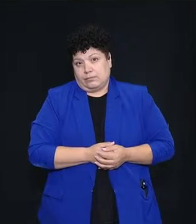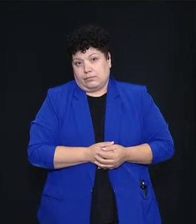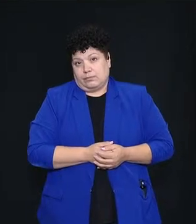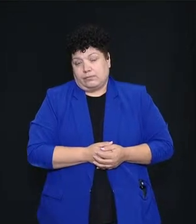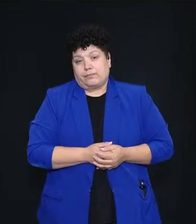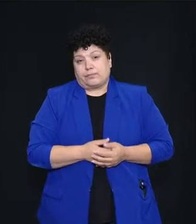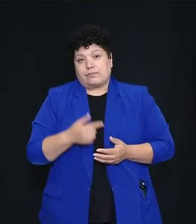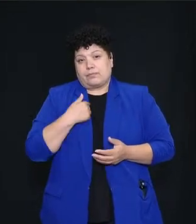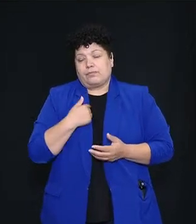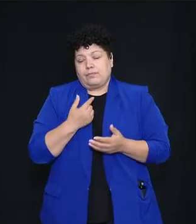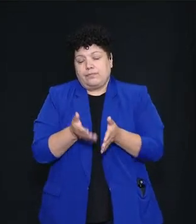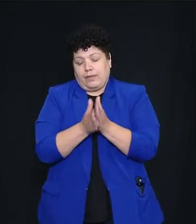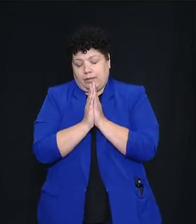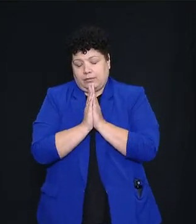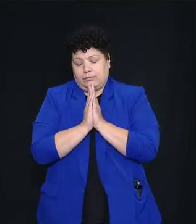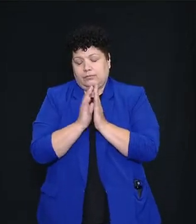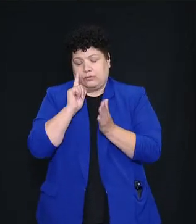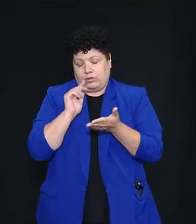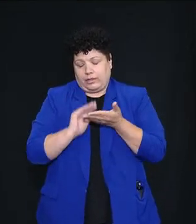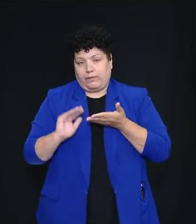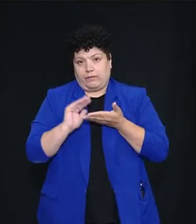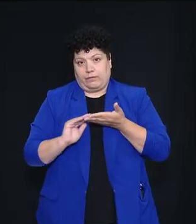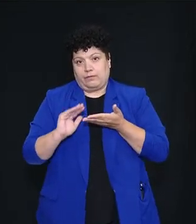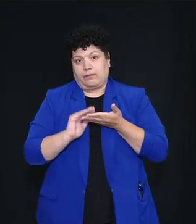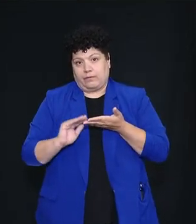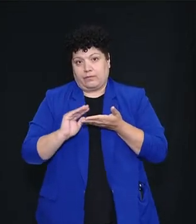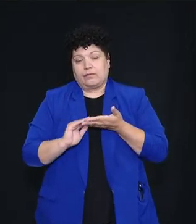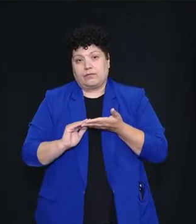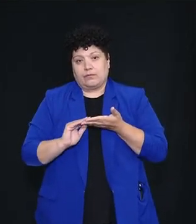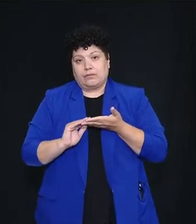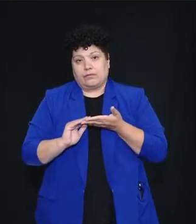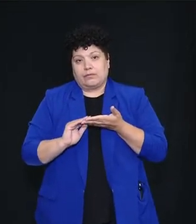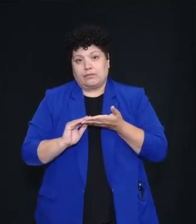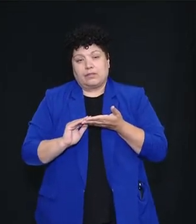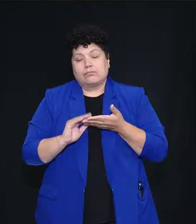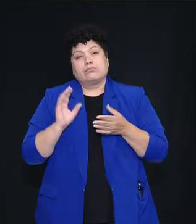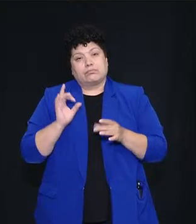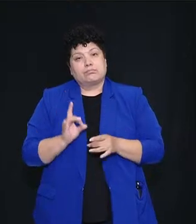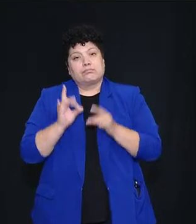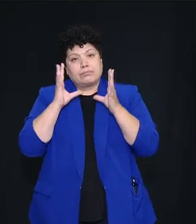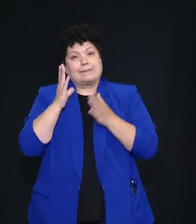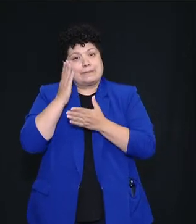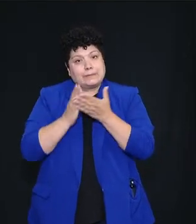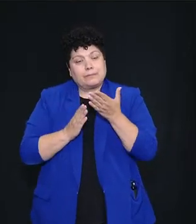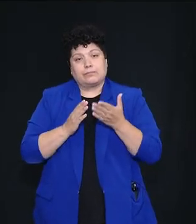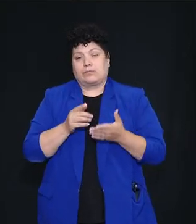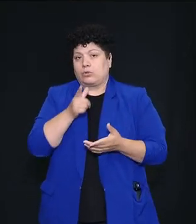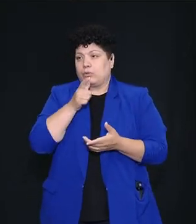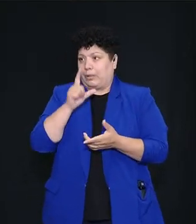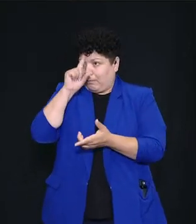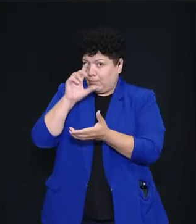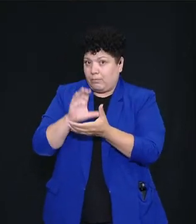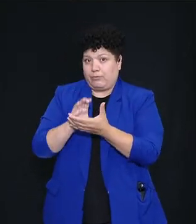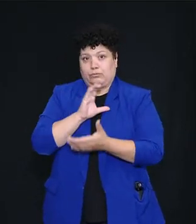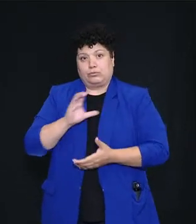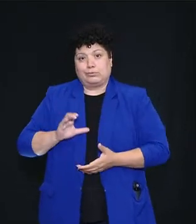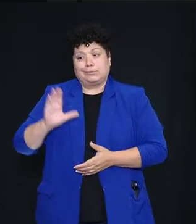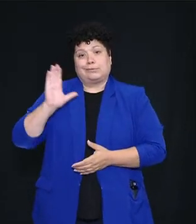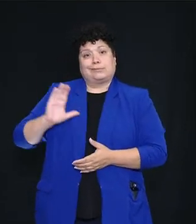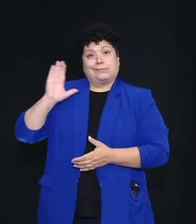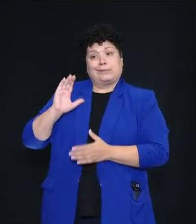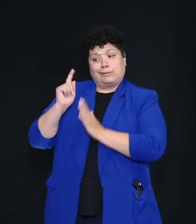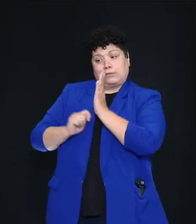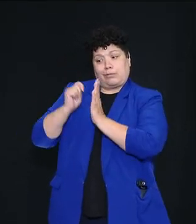I beg forgiveness. It is tragic when some believers, as happened in that period of